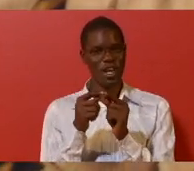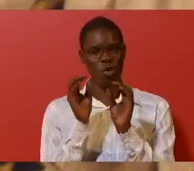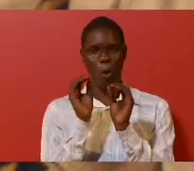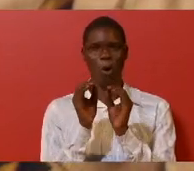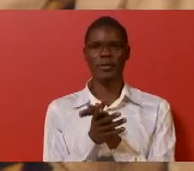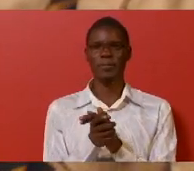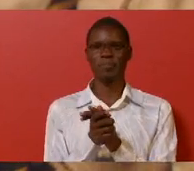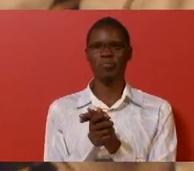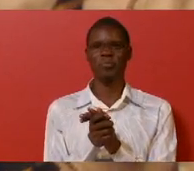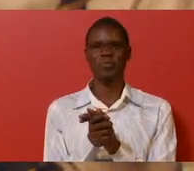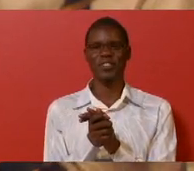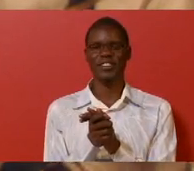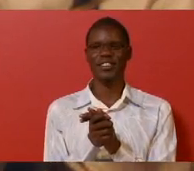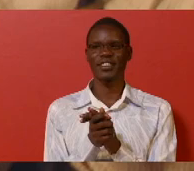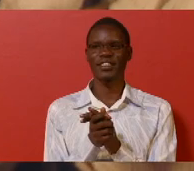You know,